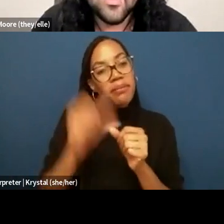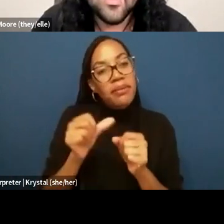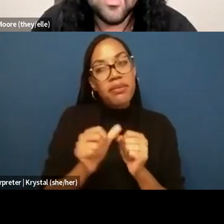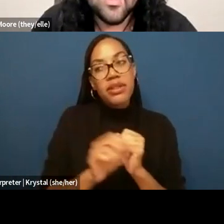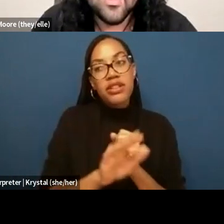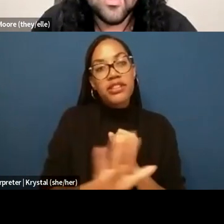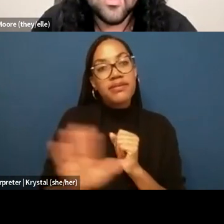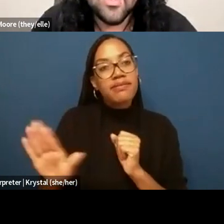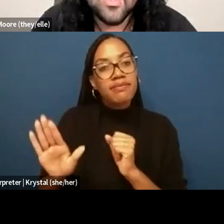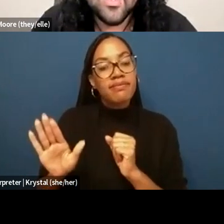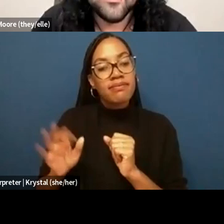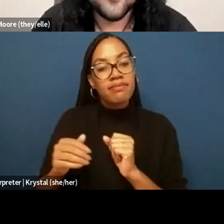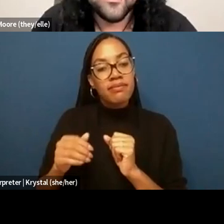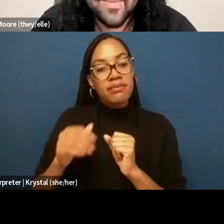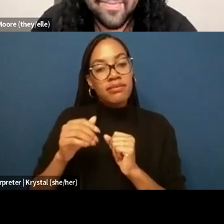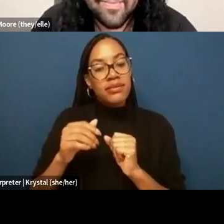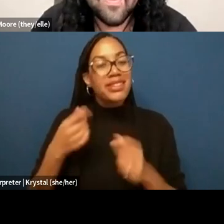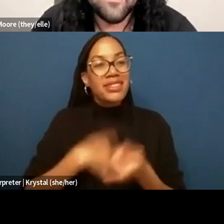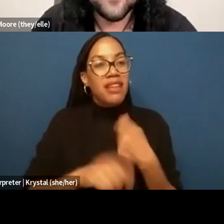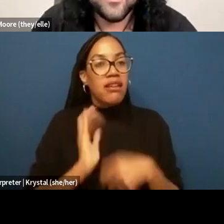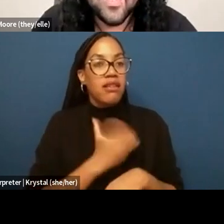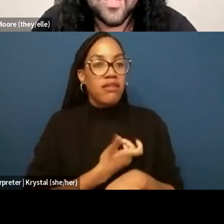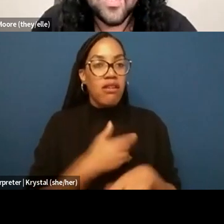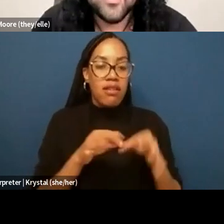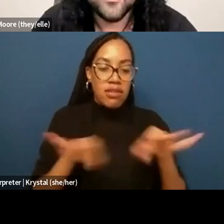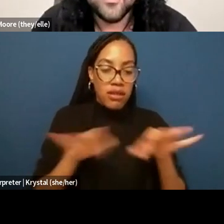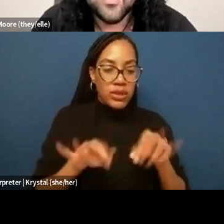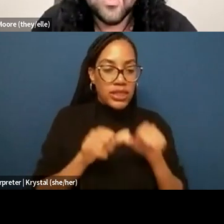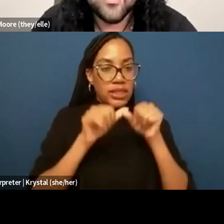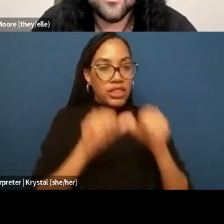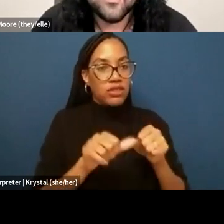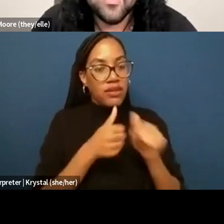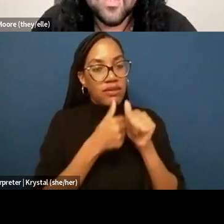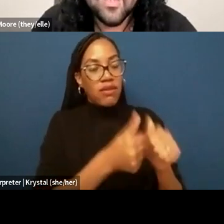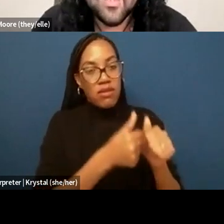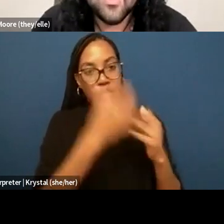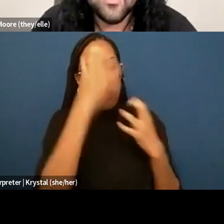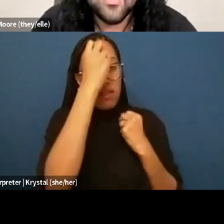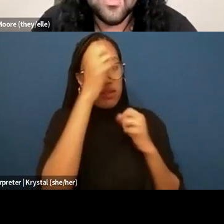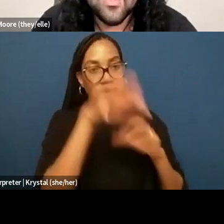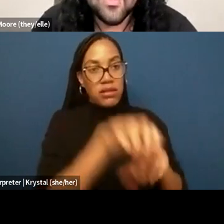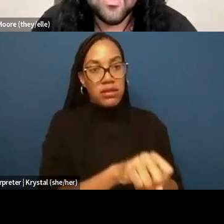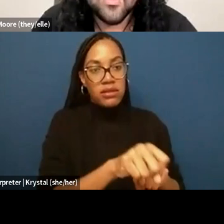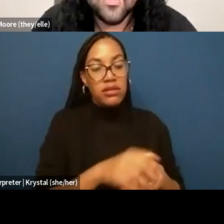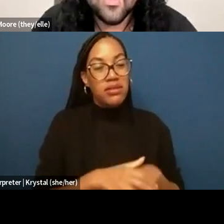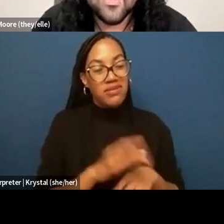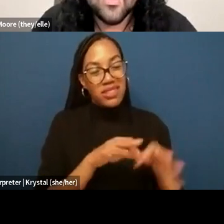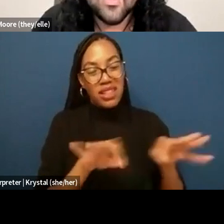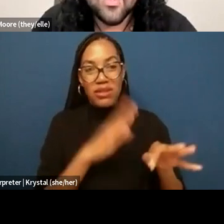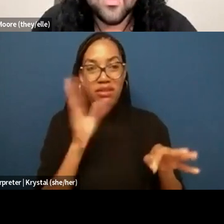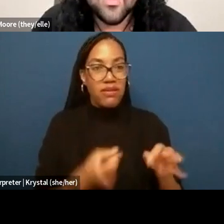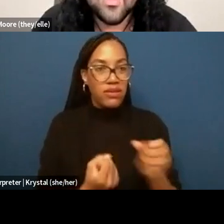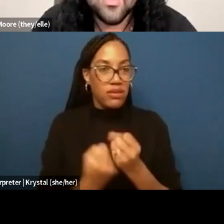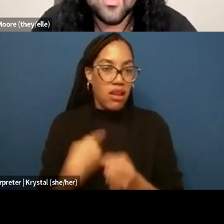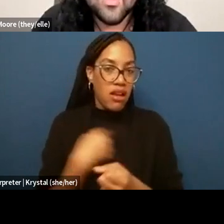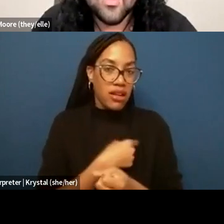of our tongues continuing to be colonized by a language that never had anything to do with supporting us getting free, a system